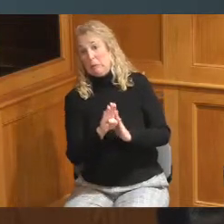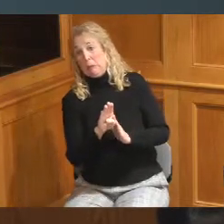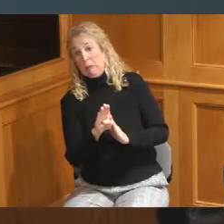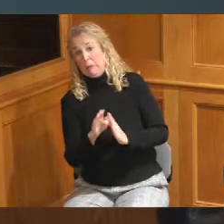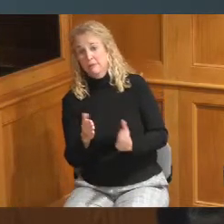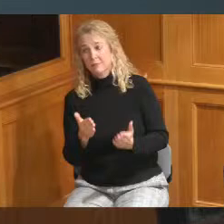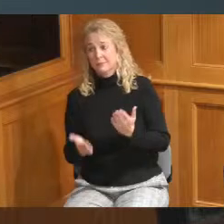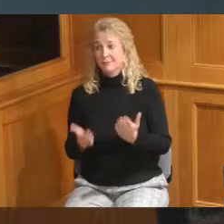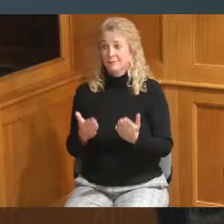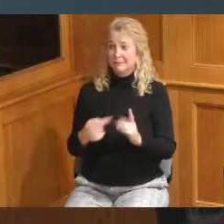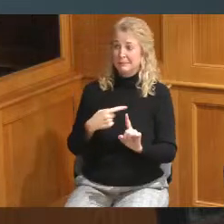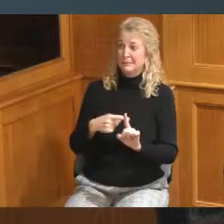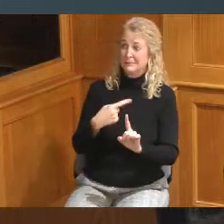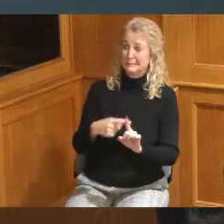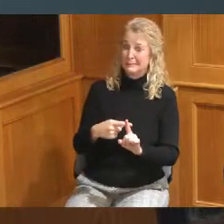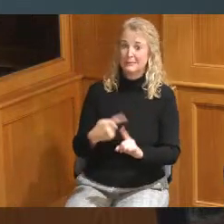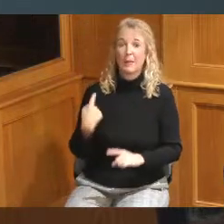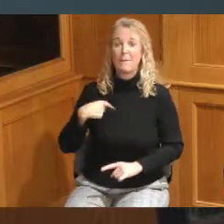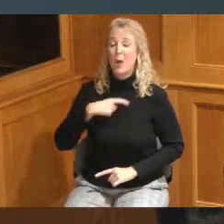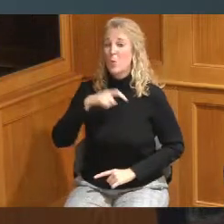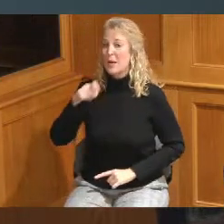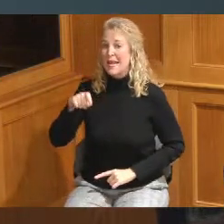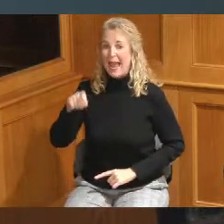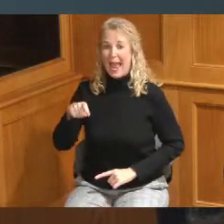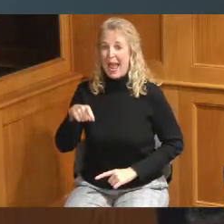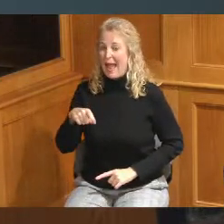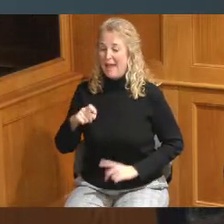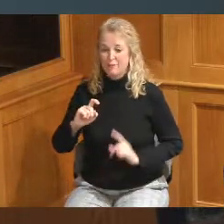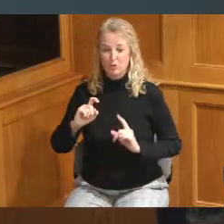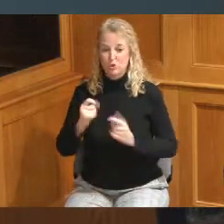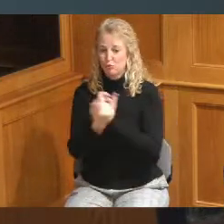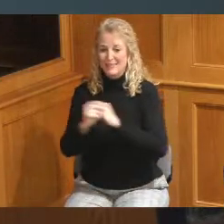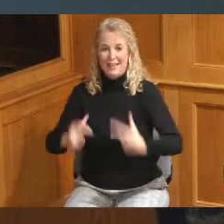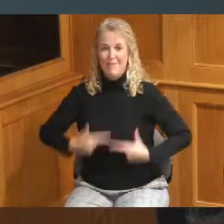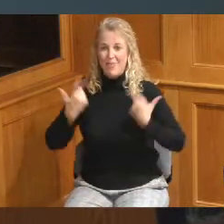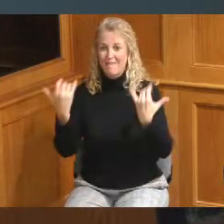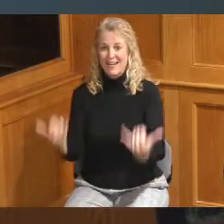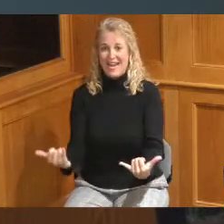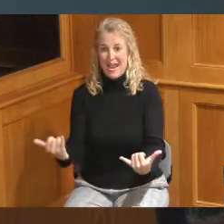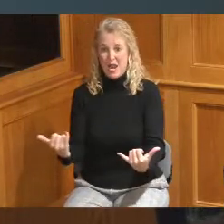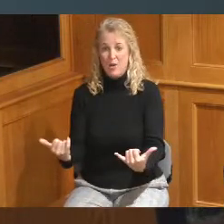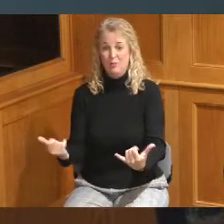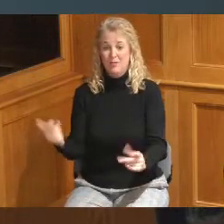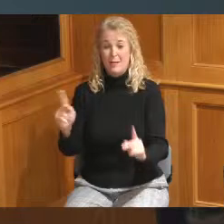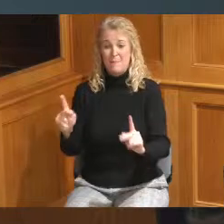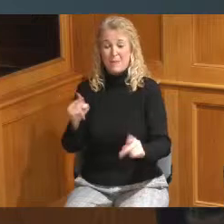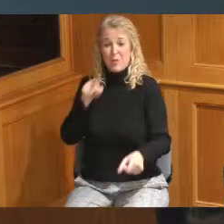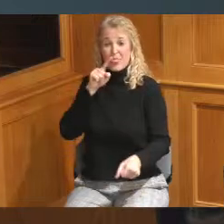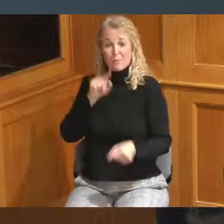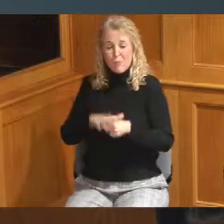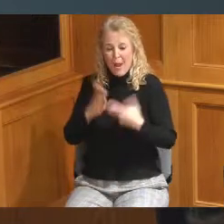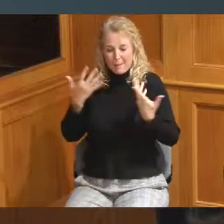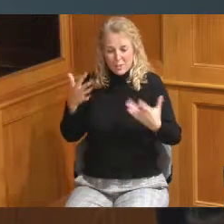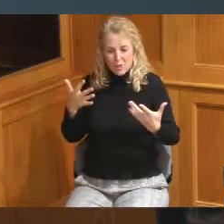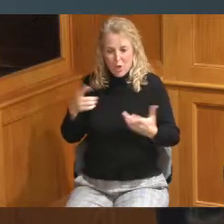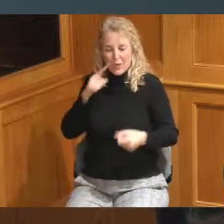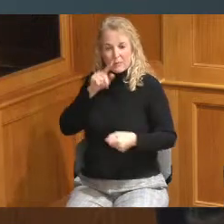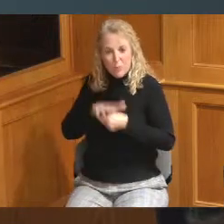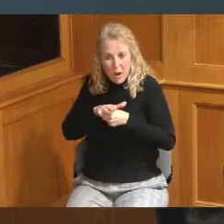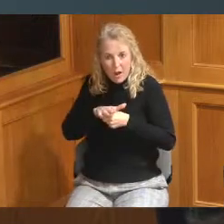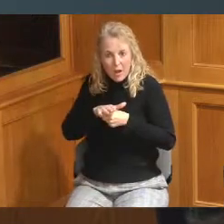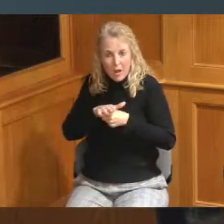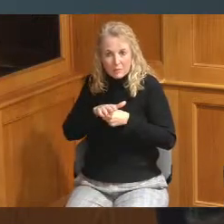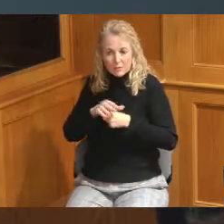get better. But we have to throw this lifeline. It was promised to the taxpayers. It was promised to the